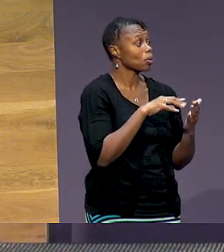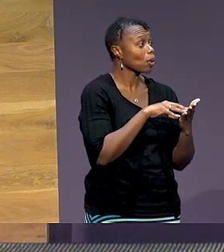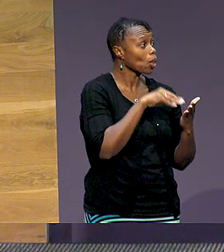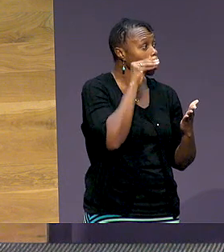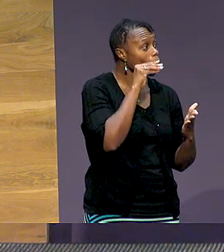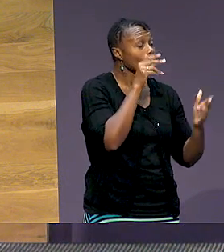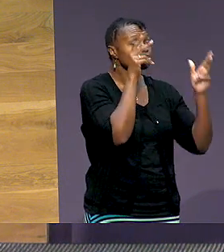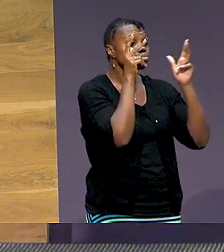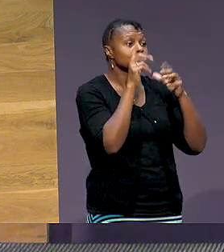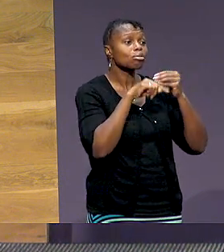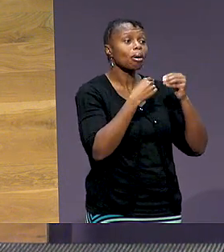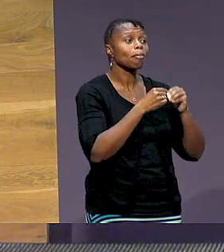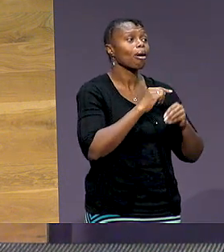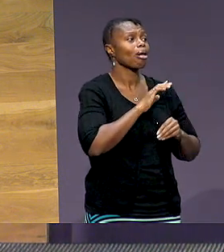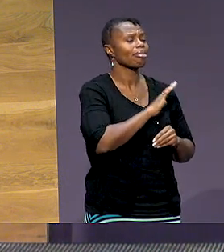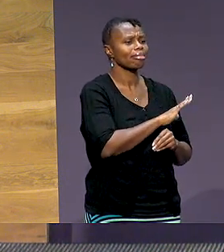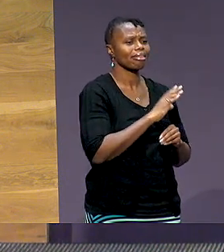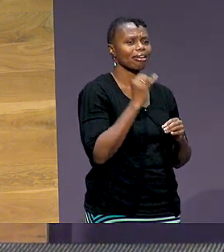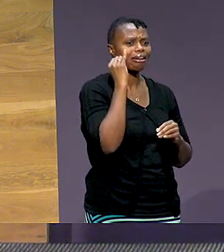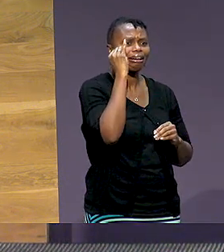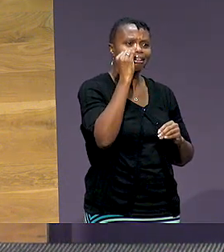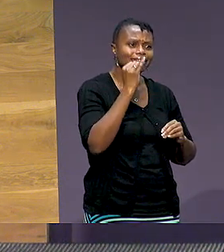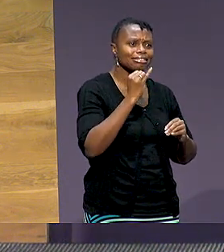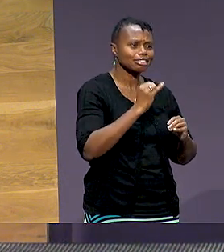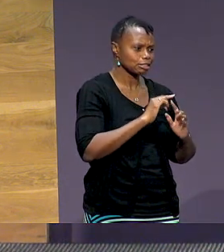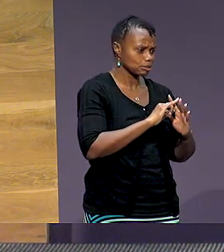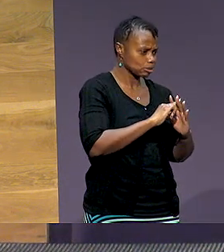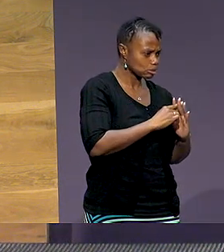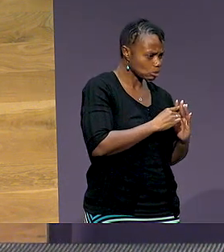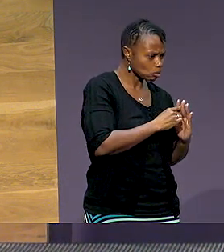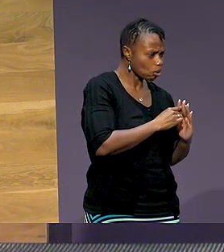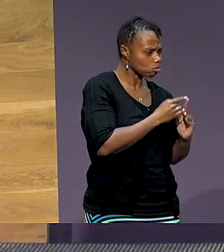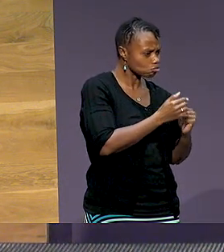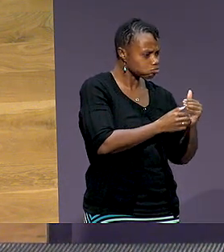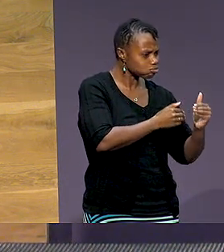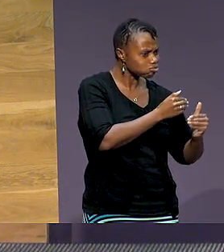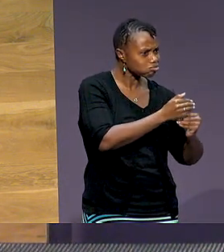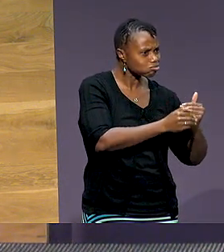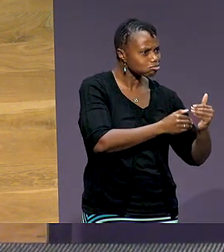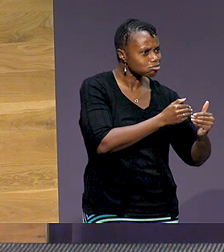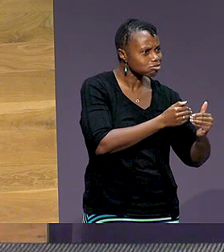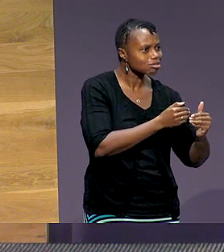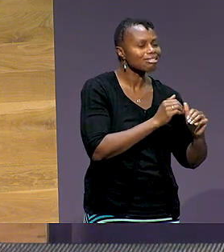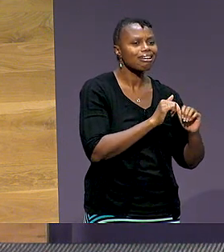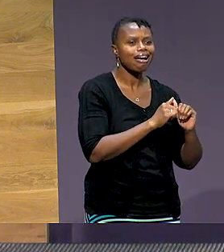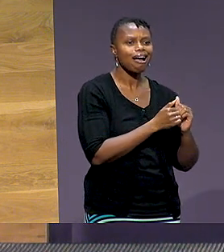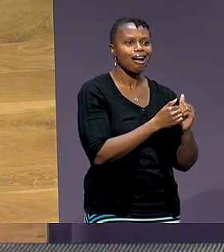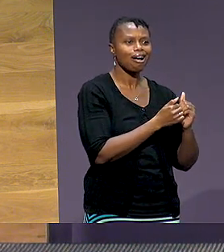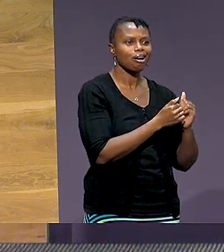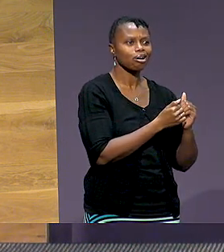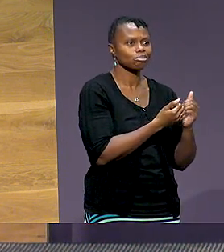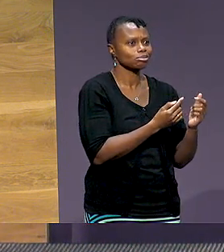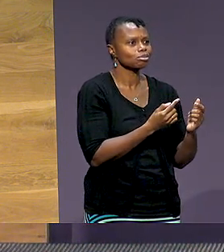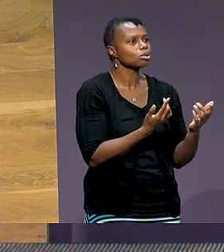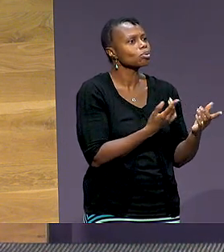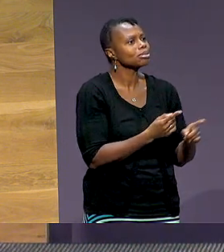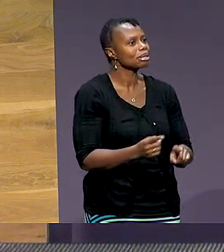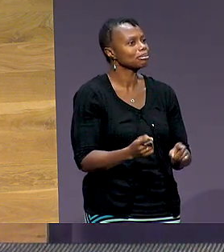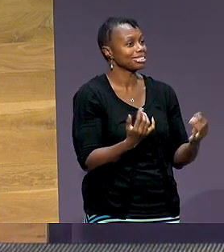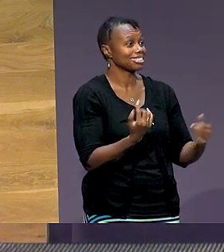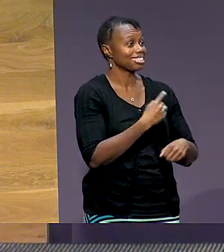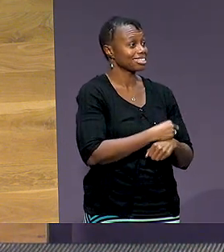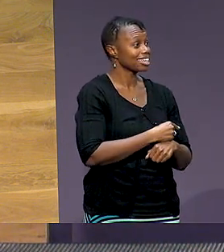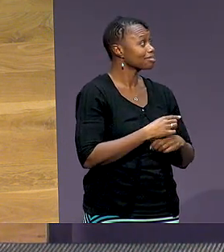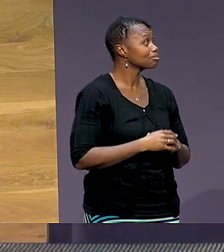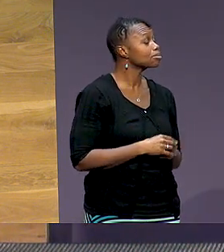they grew and how they developed and process, and how it's going even today in their viability. So here